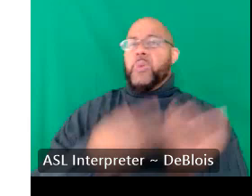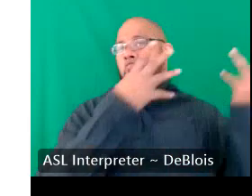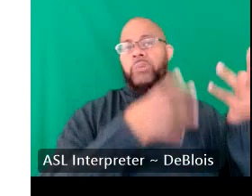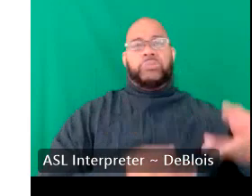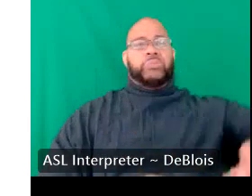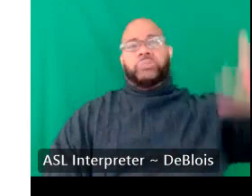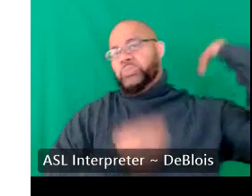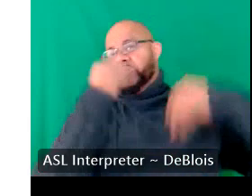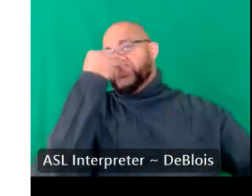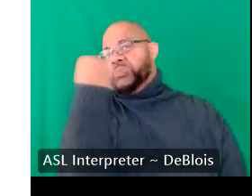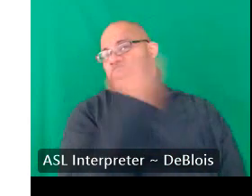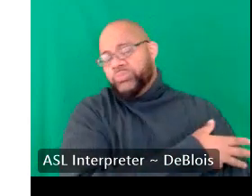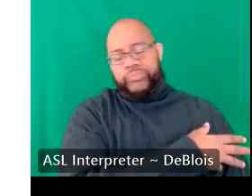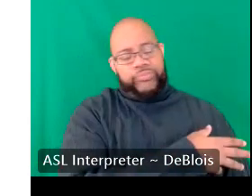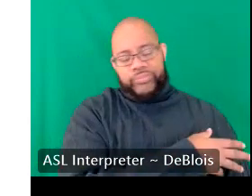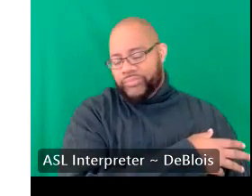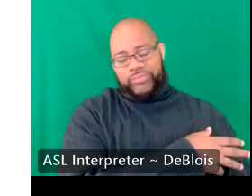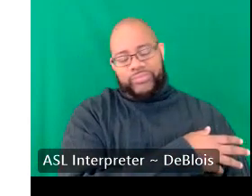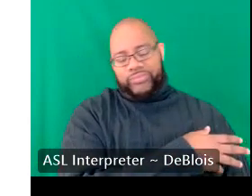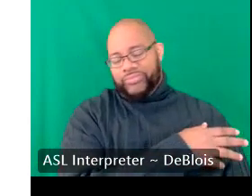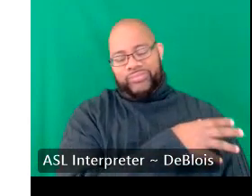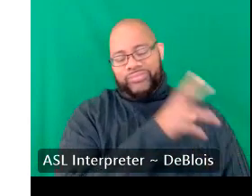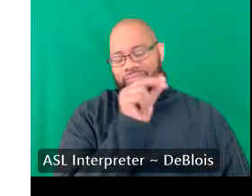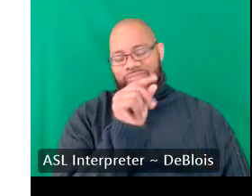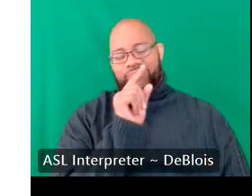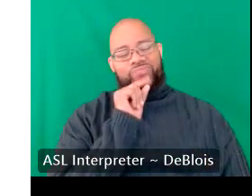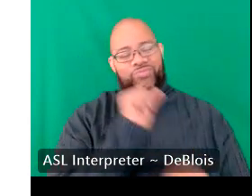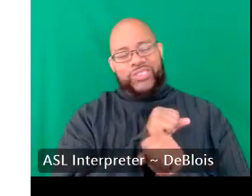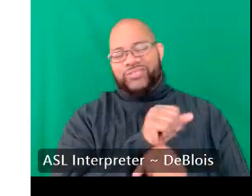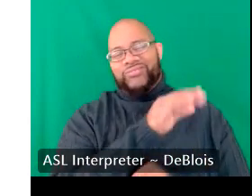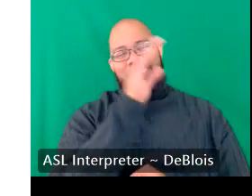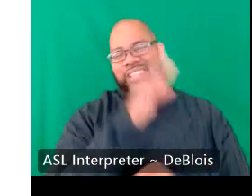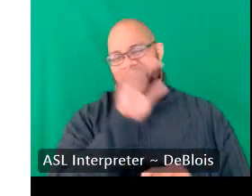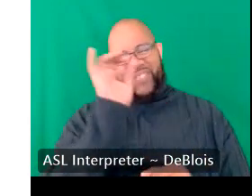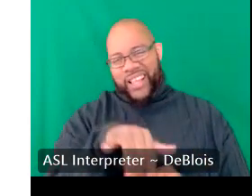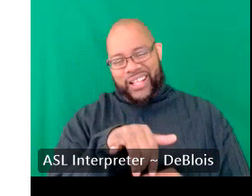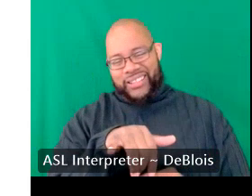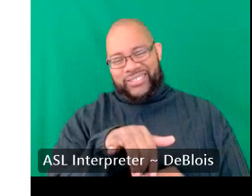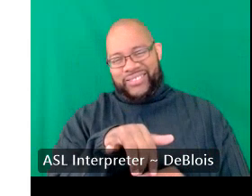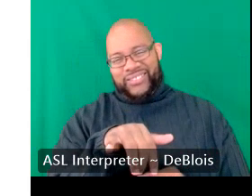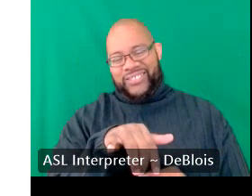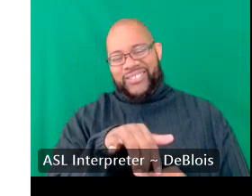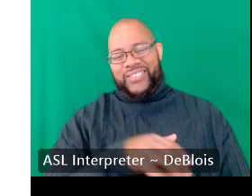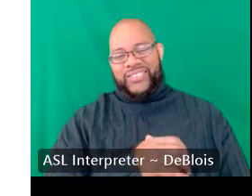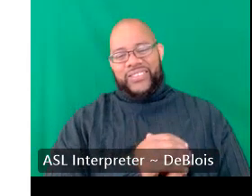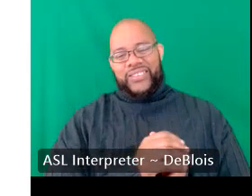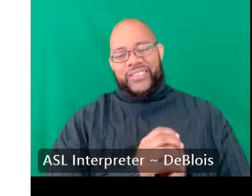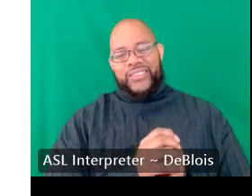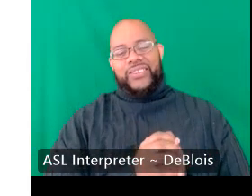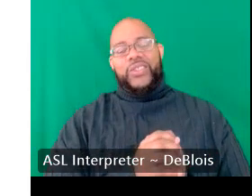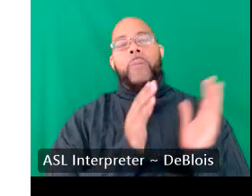and it's dead on arrival, it's never, ever dead on arrival. So